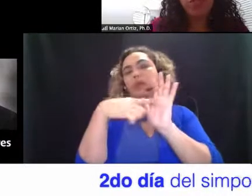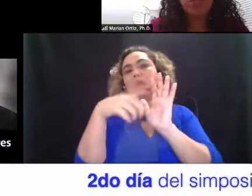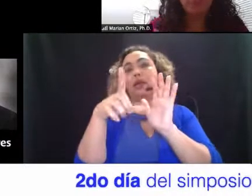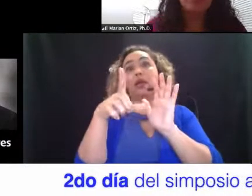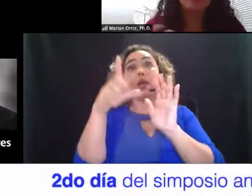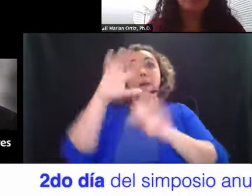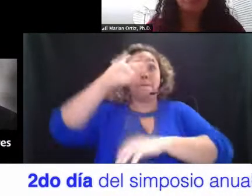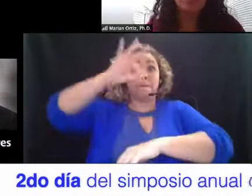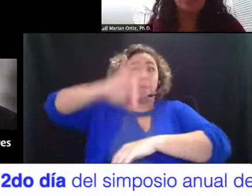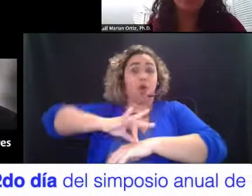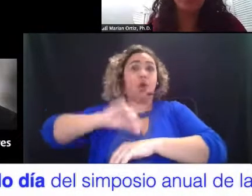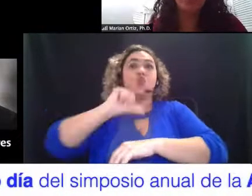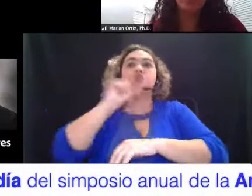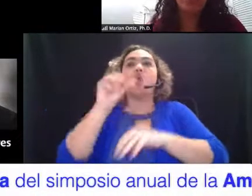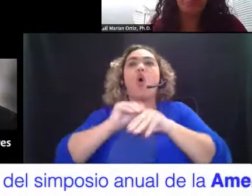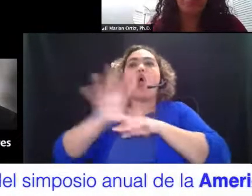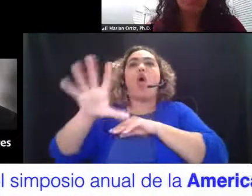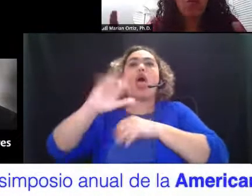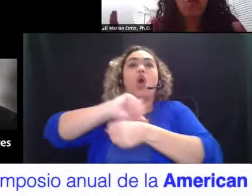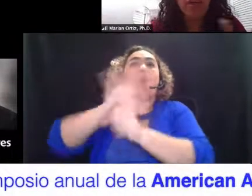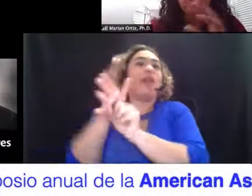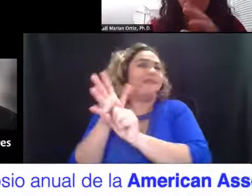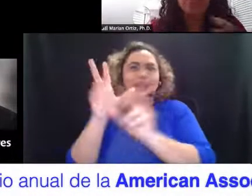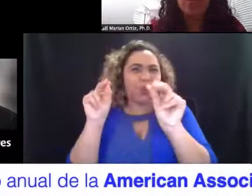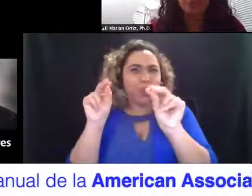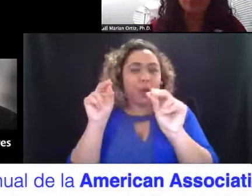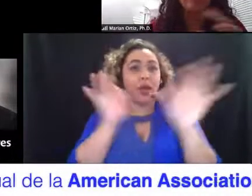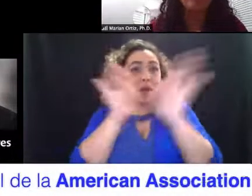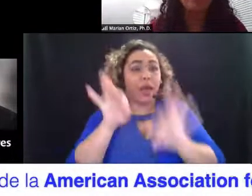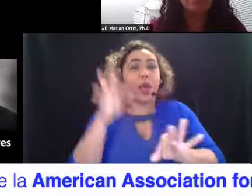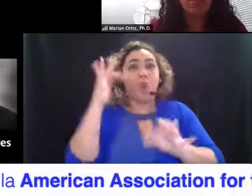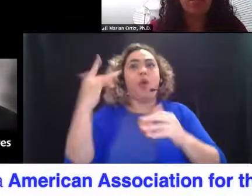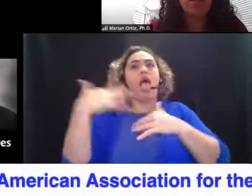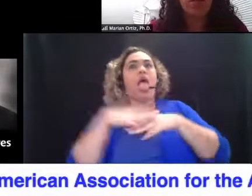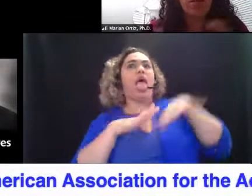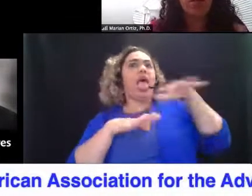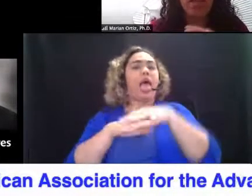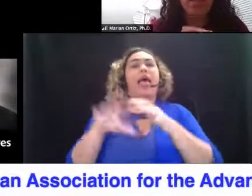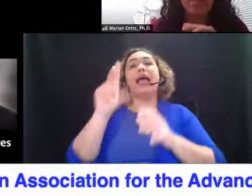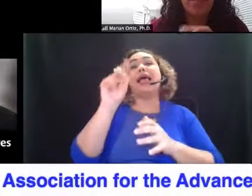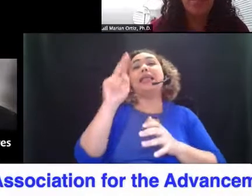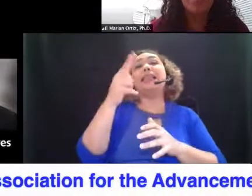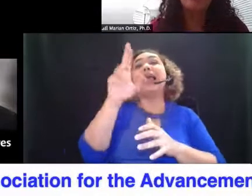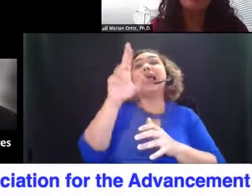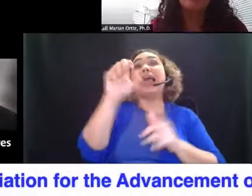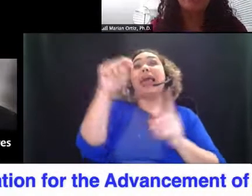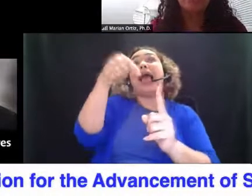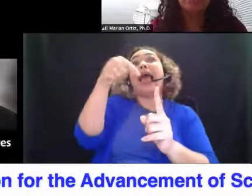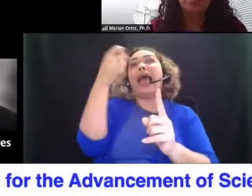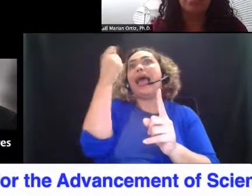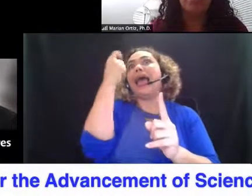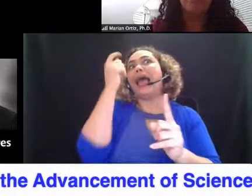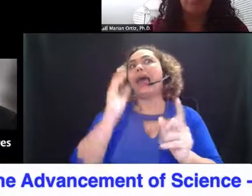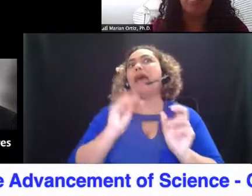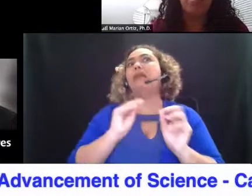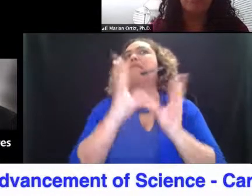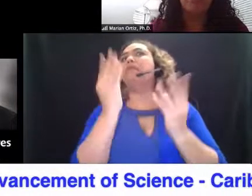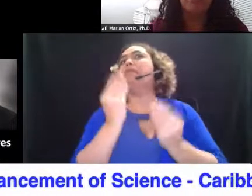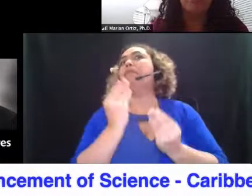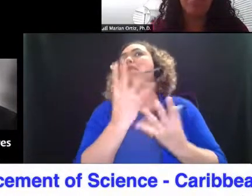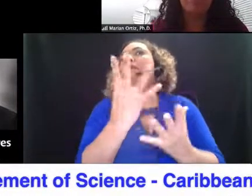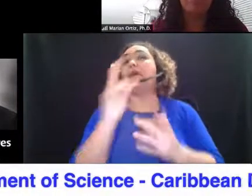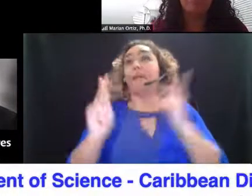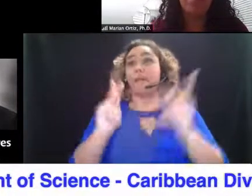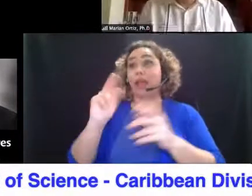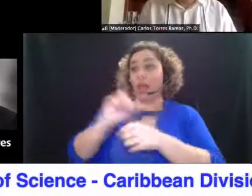mosquitoes doesn't transmit coronavirus. So we're trying to integrate the message of dengue within the message of